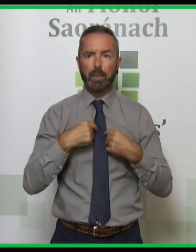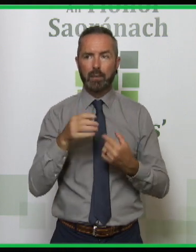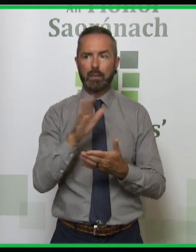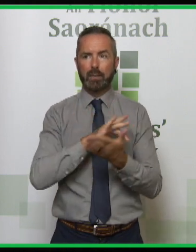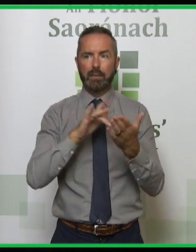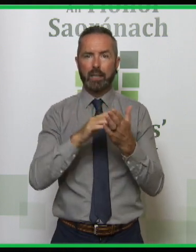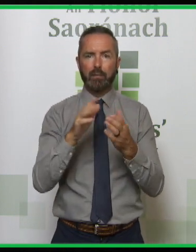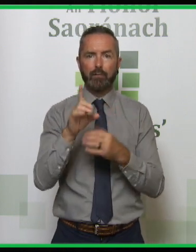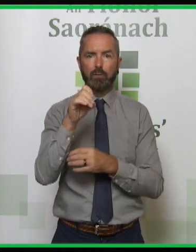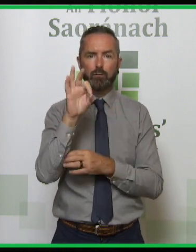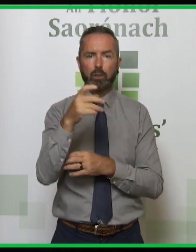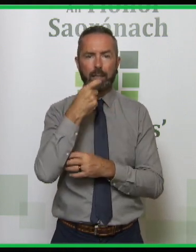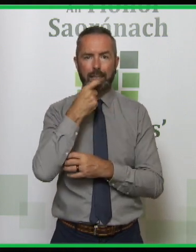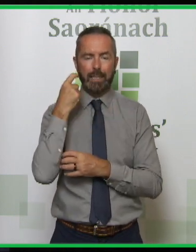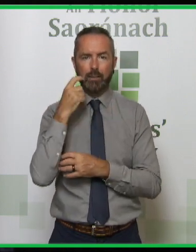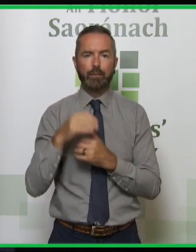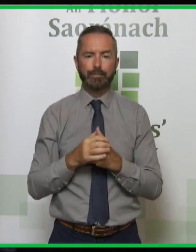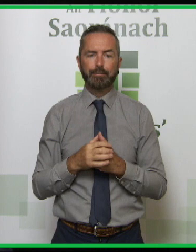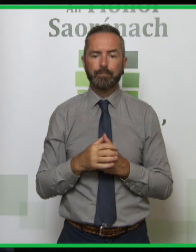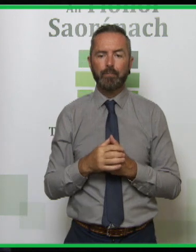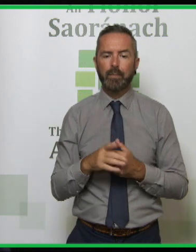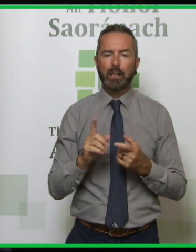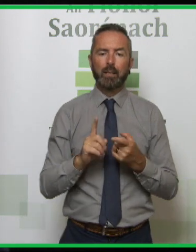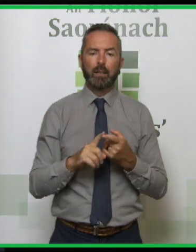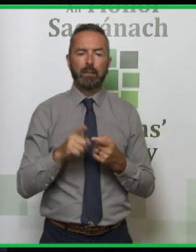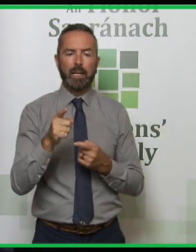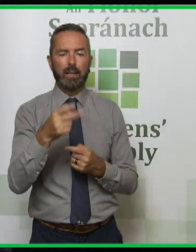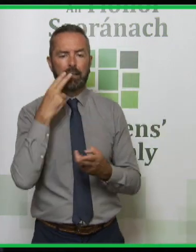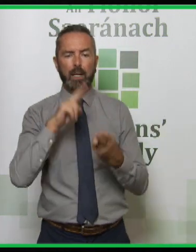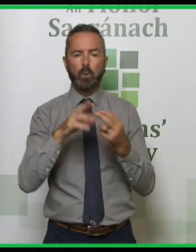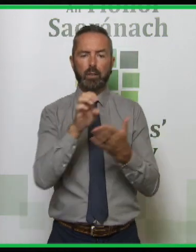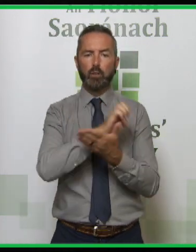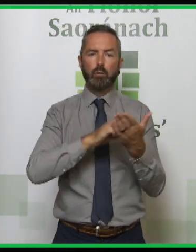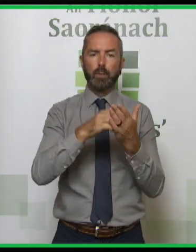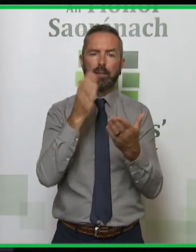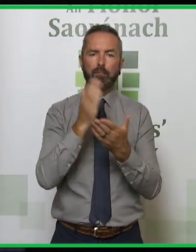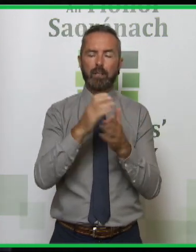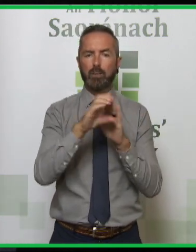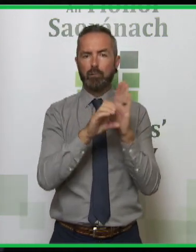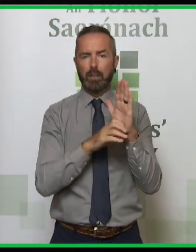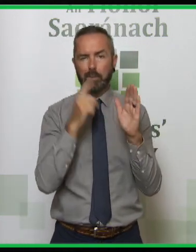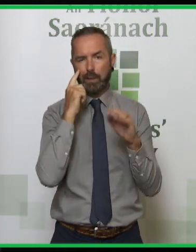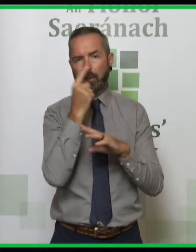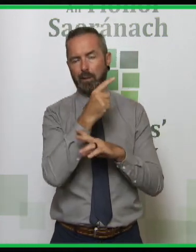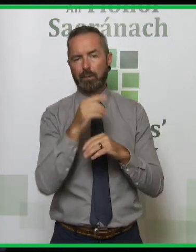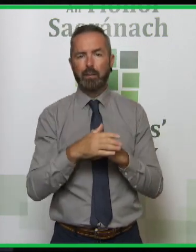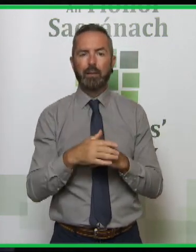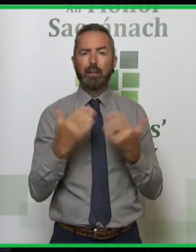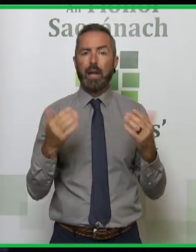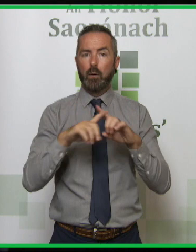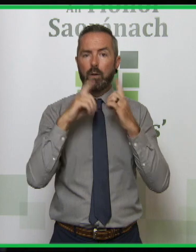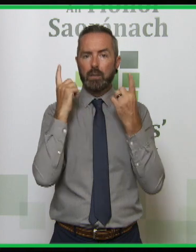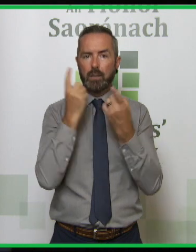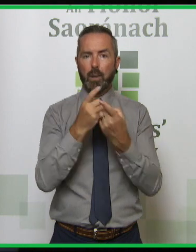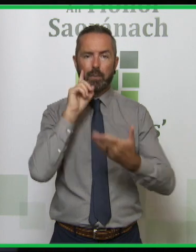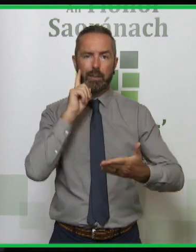Addiction, and a course that they deliver called the European Prevention Curriculum, which you can see there. At this point, the department decided to